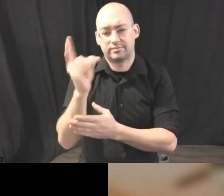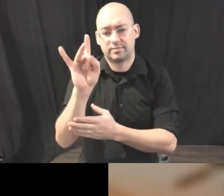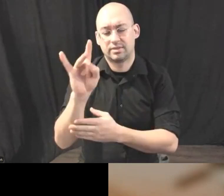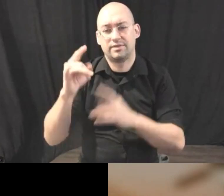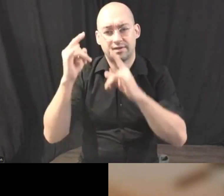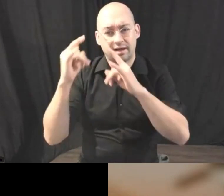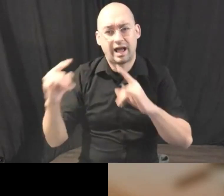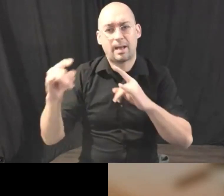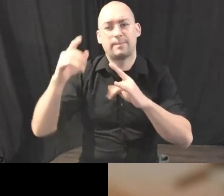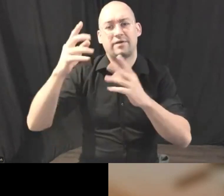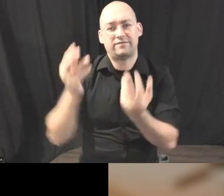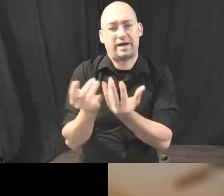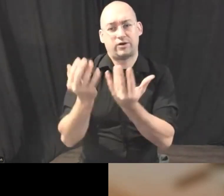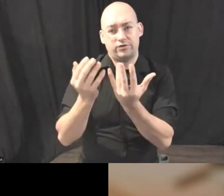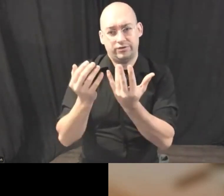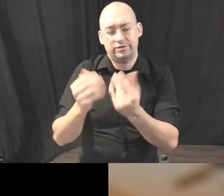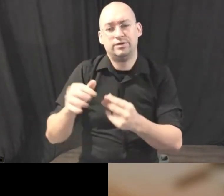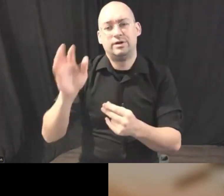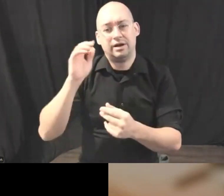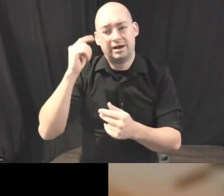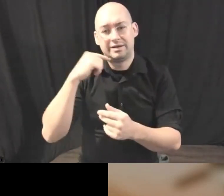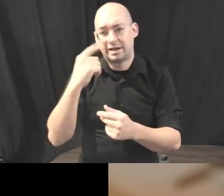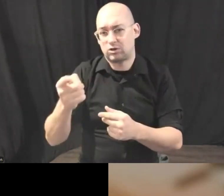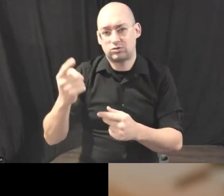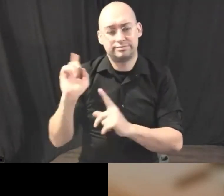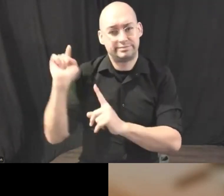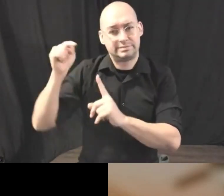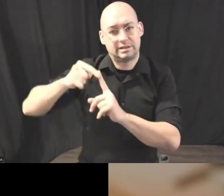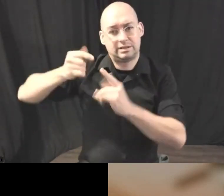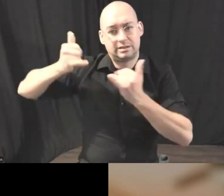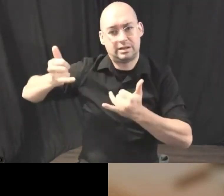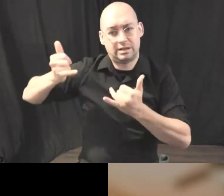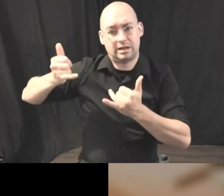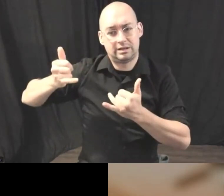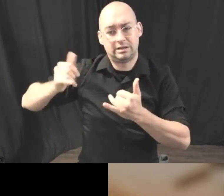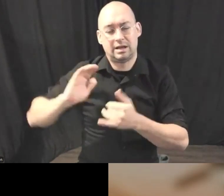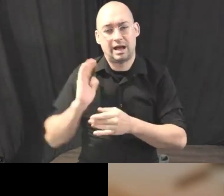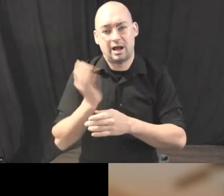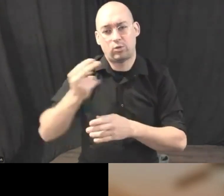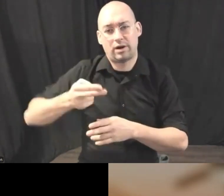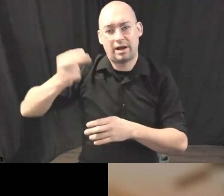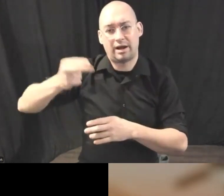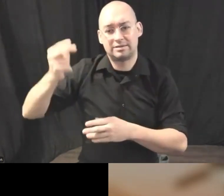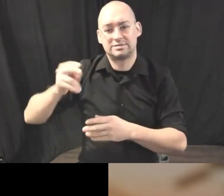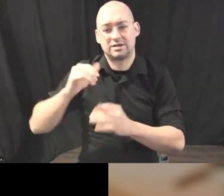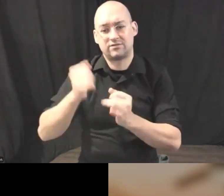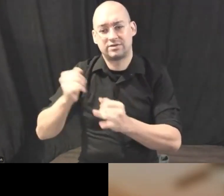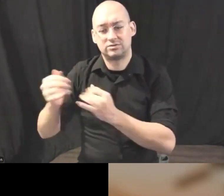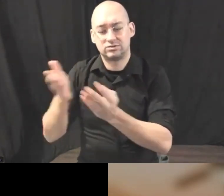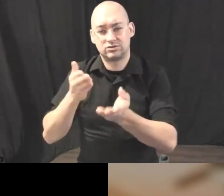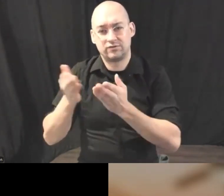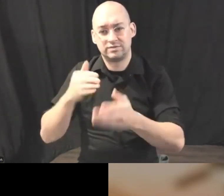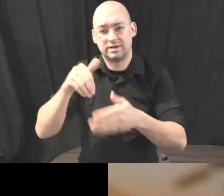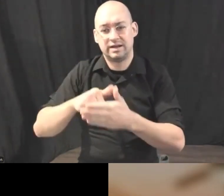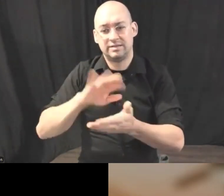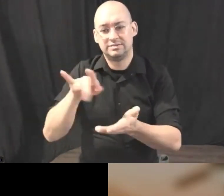Fire. I can tell you to this day, our highest individual served out of our center is